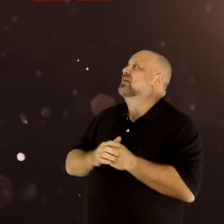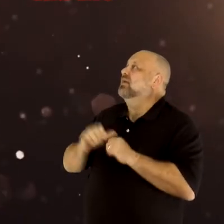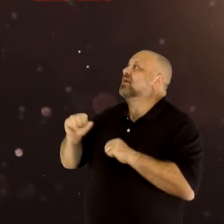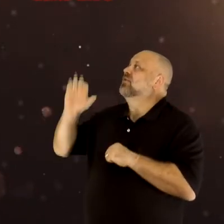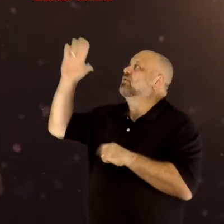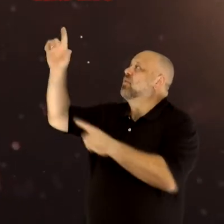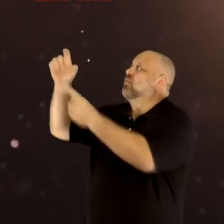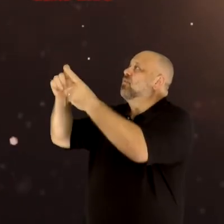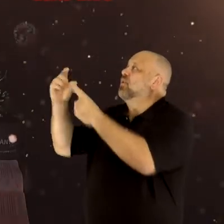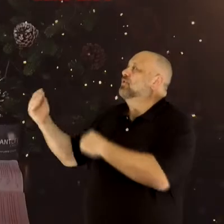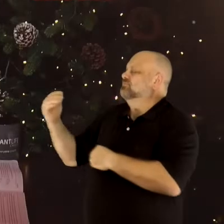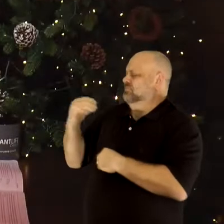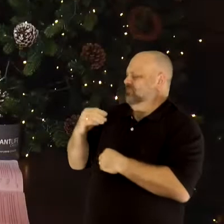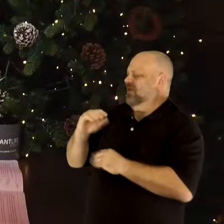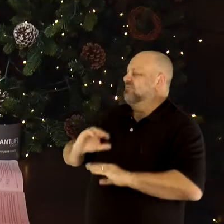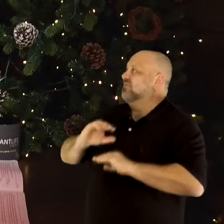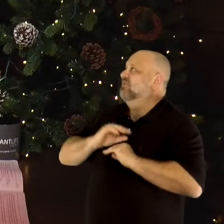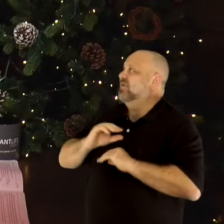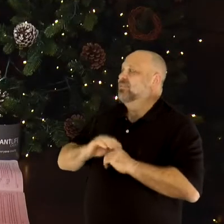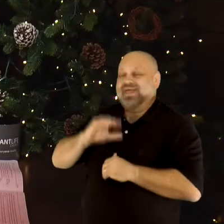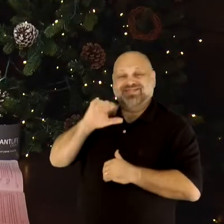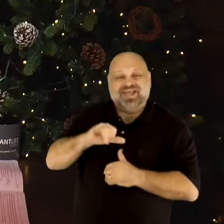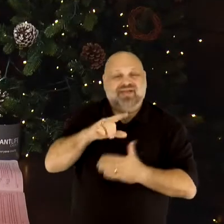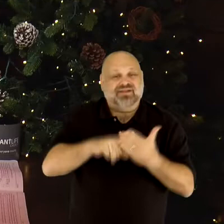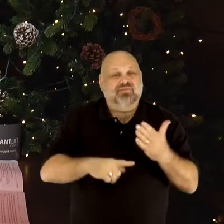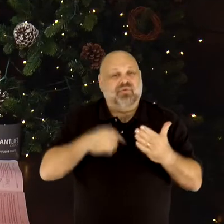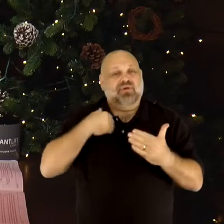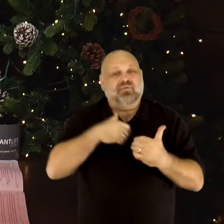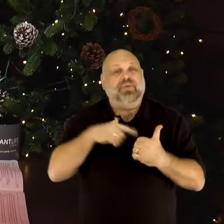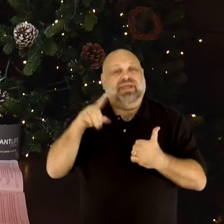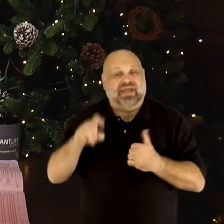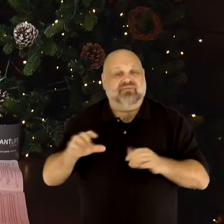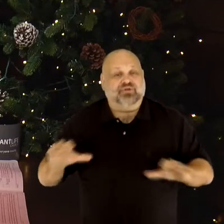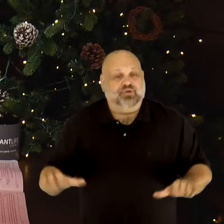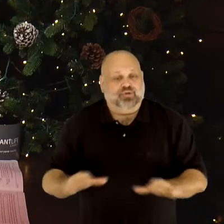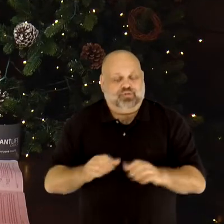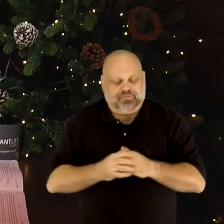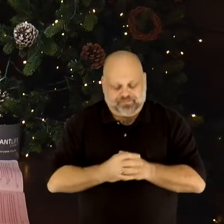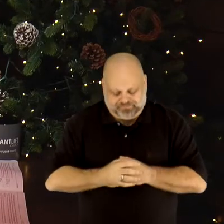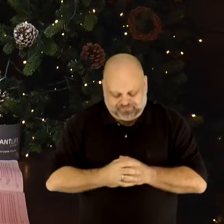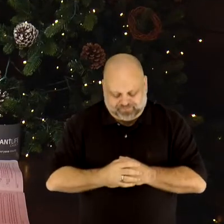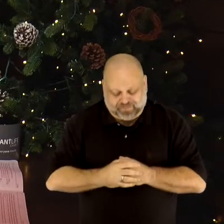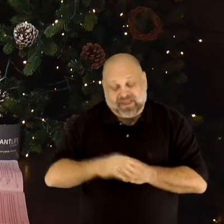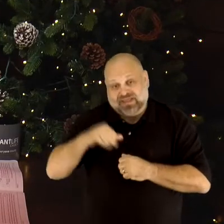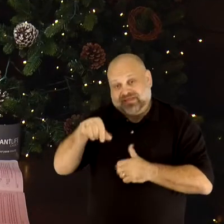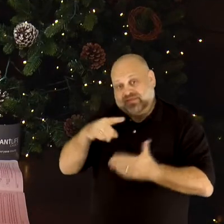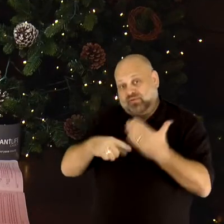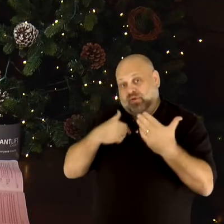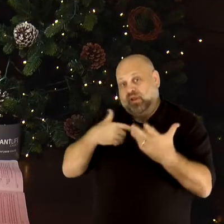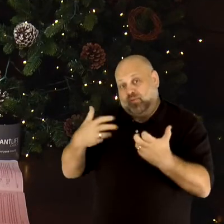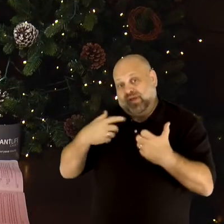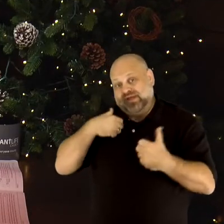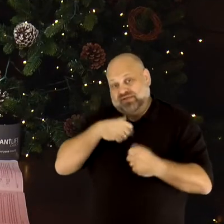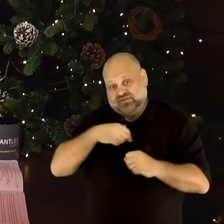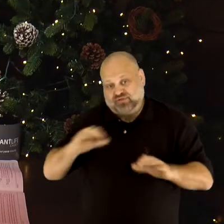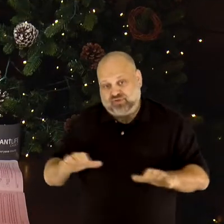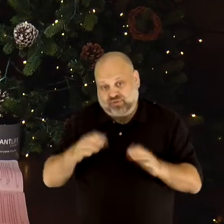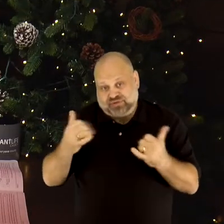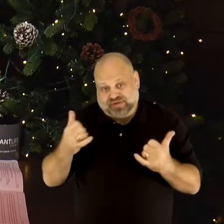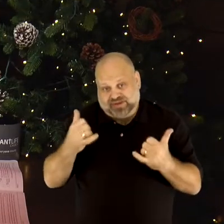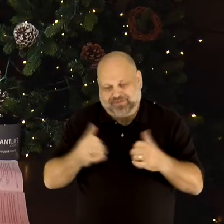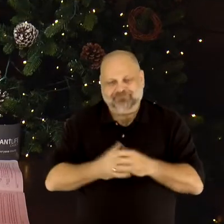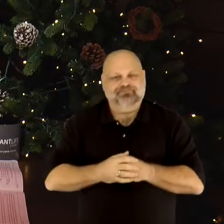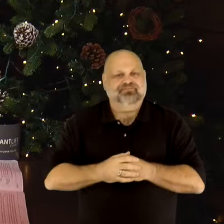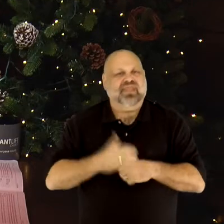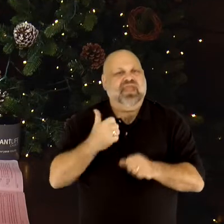be fulfilled." That is what we have to do. This is what I want us to do today.